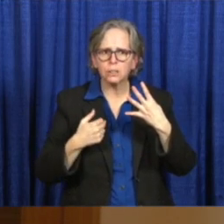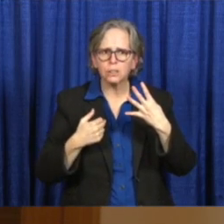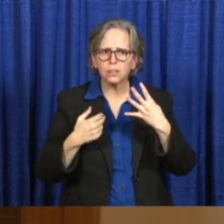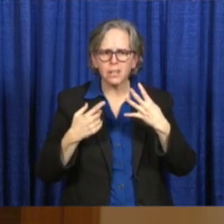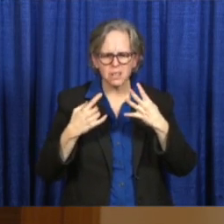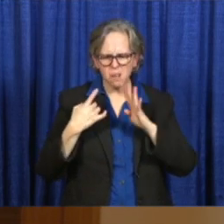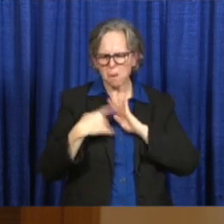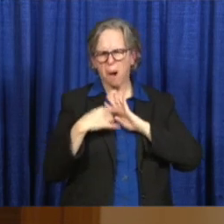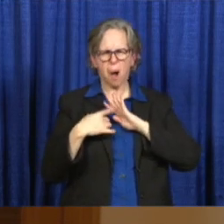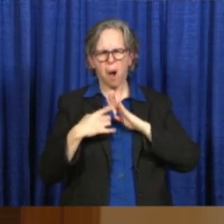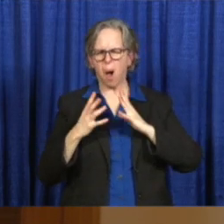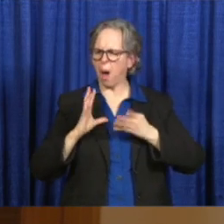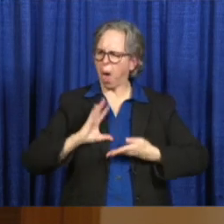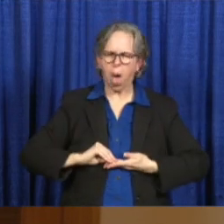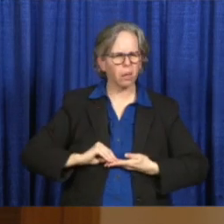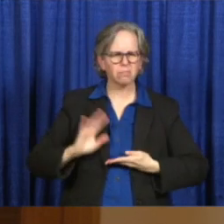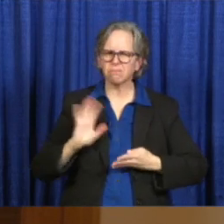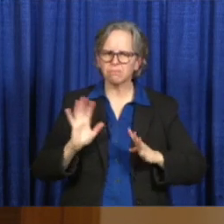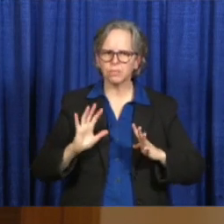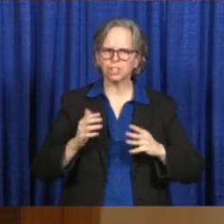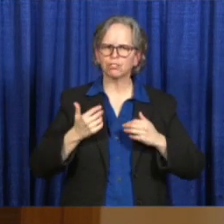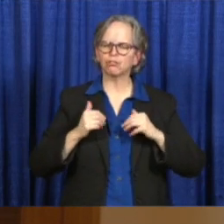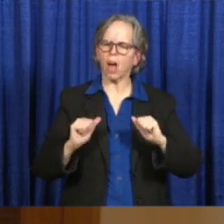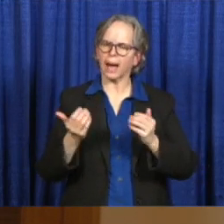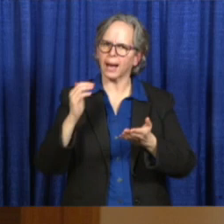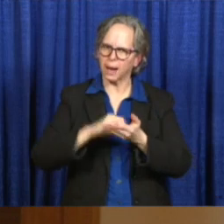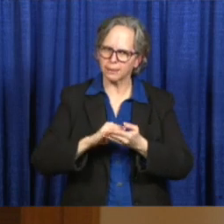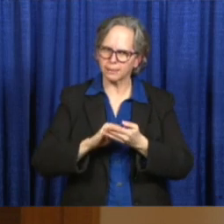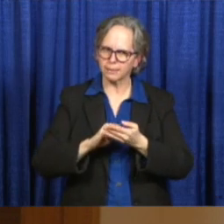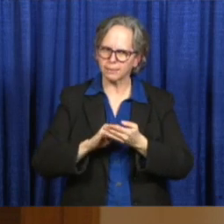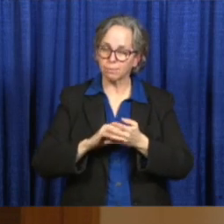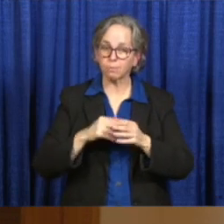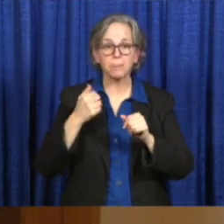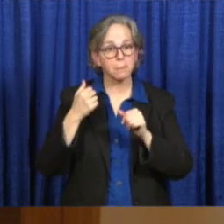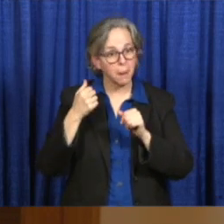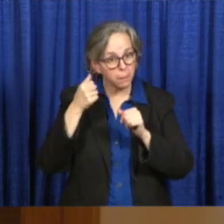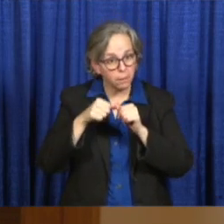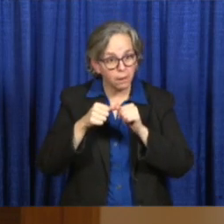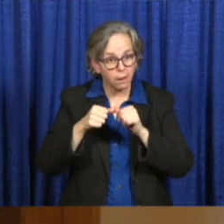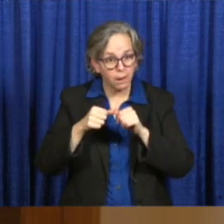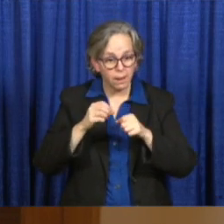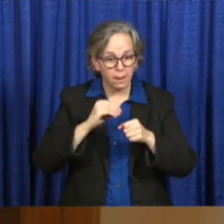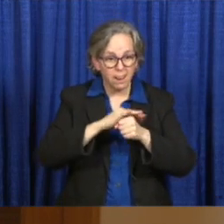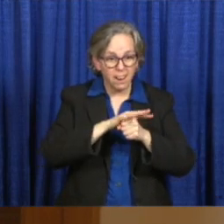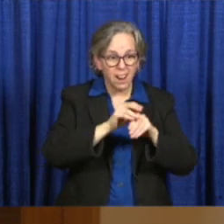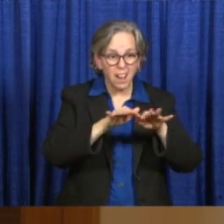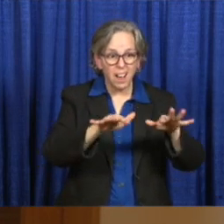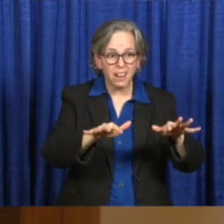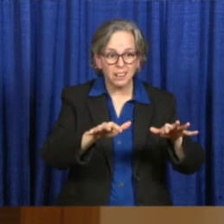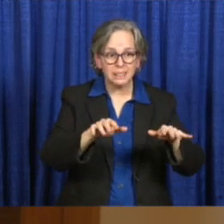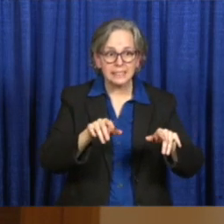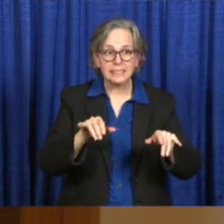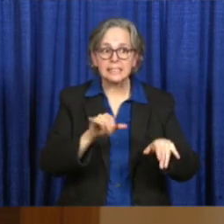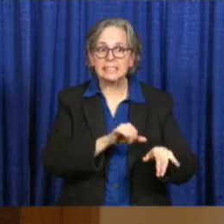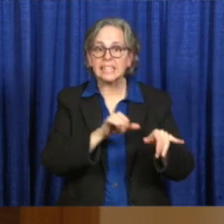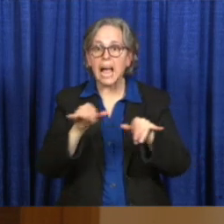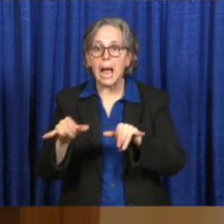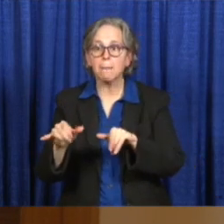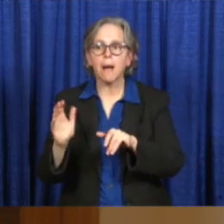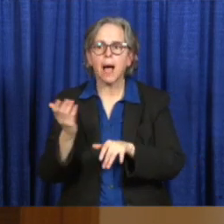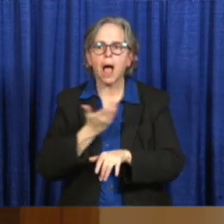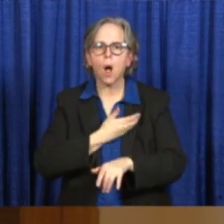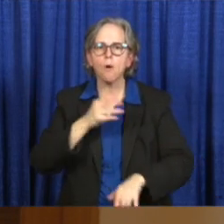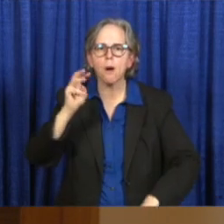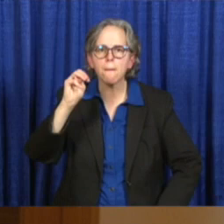is contagious, our moods are contagious, and they spread to everyone around us. So thank you for joining me in that effort.